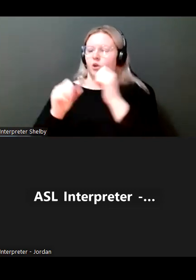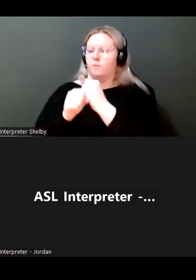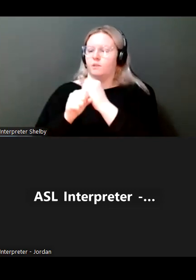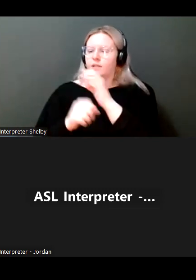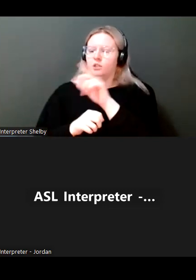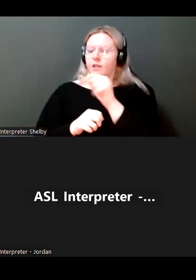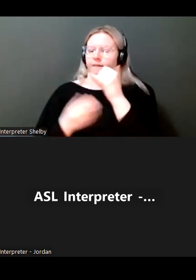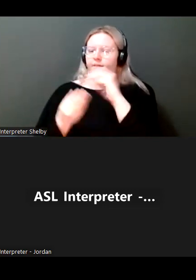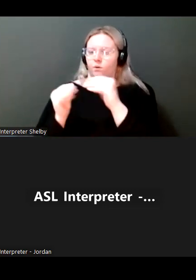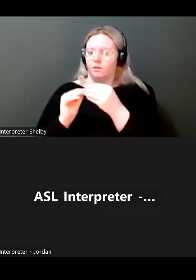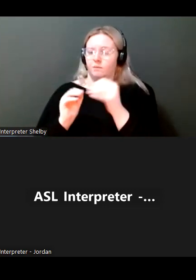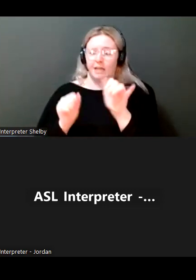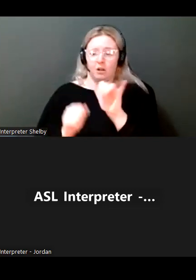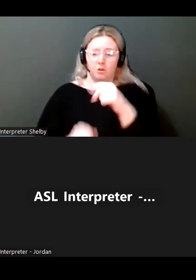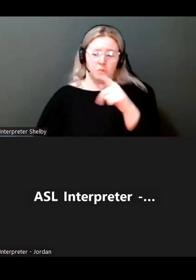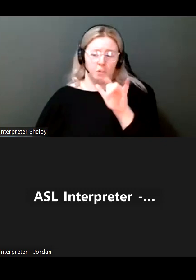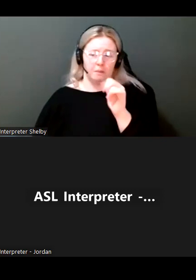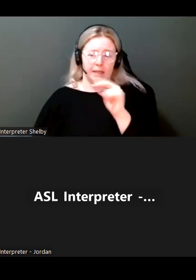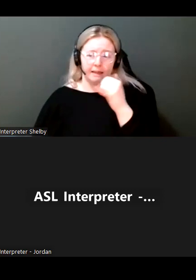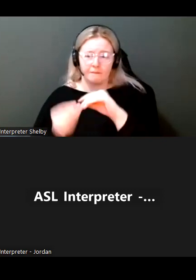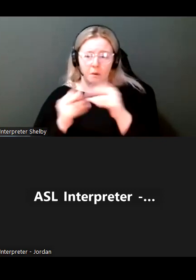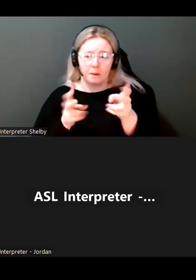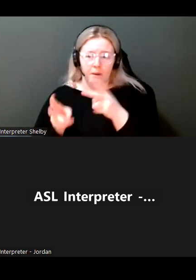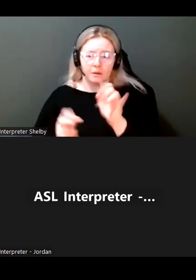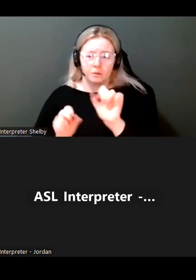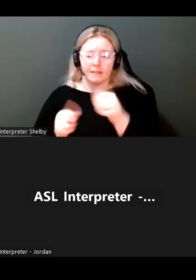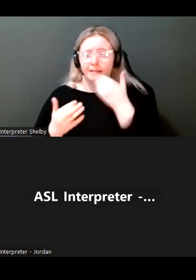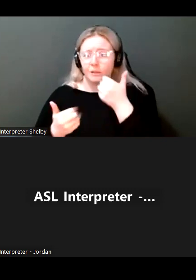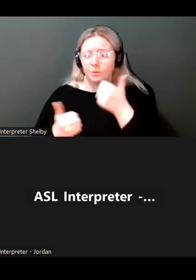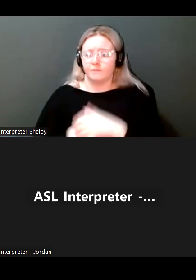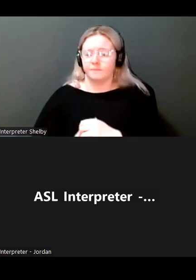could place PLIAN's number there in the chat, that would be phenomenal as well. Thank you.